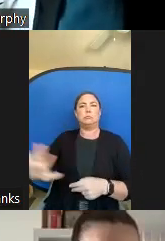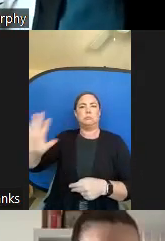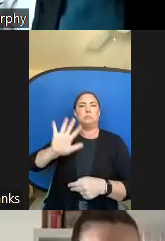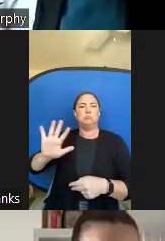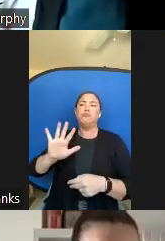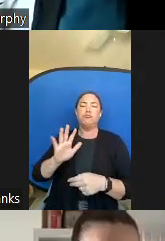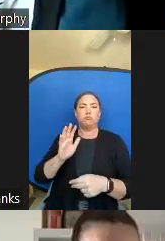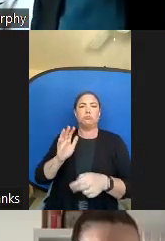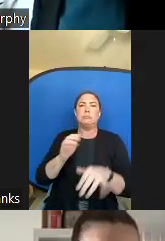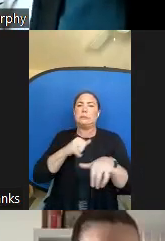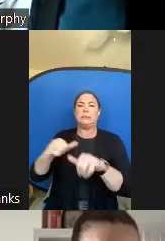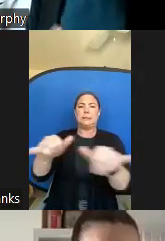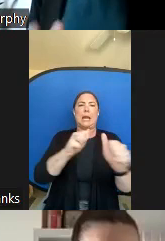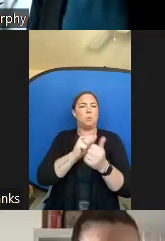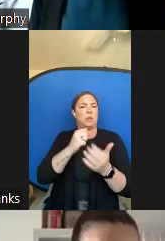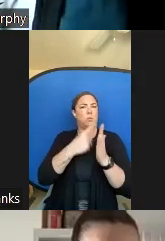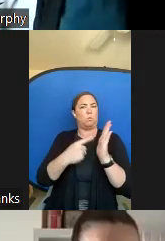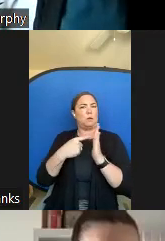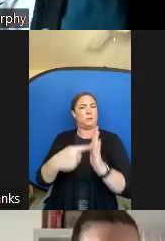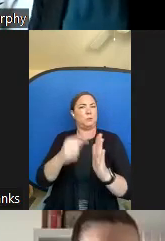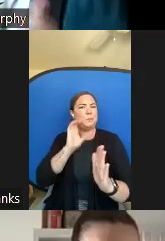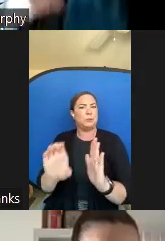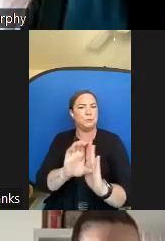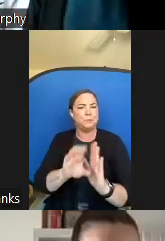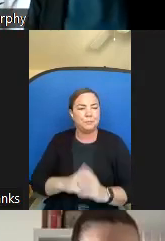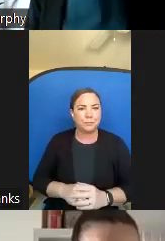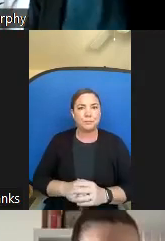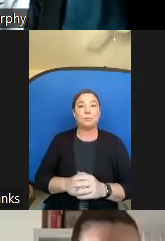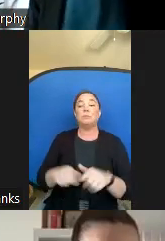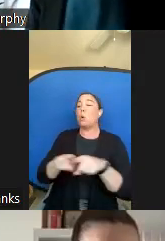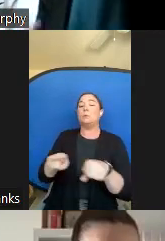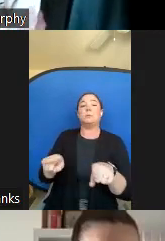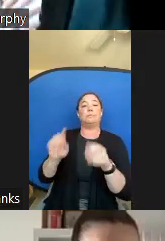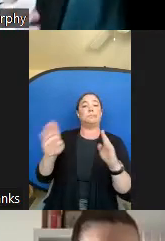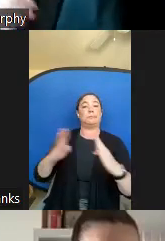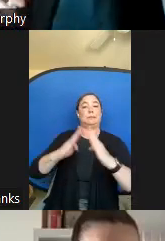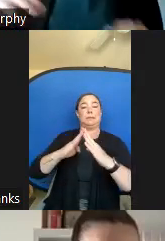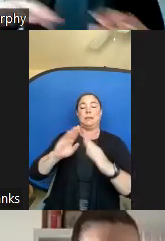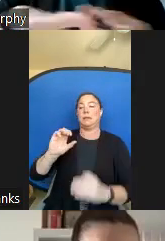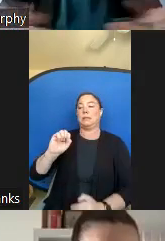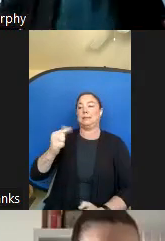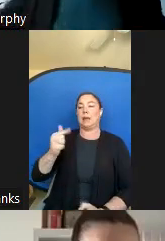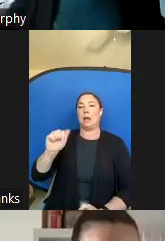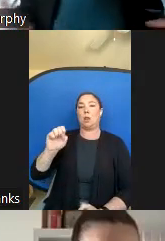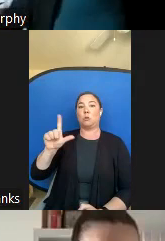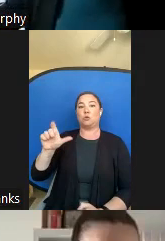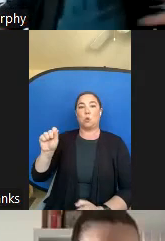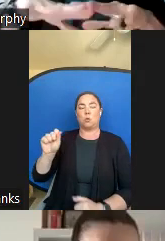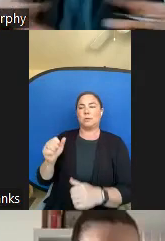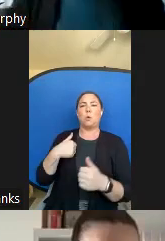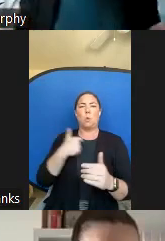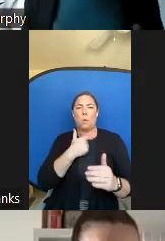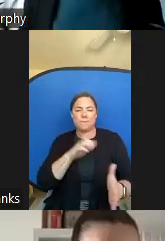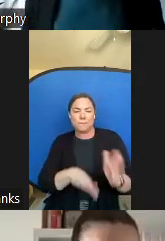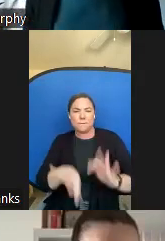consistent with these depictions. For instance, at Sagalasus, several pits have been identified with